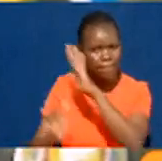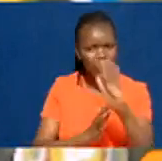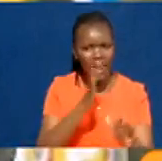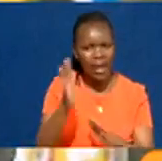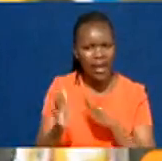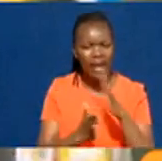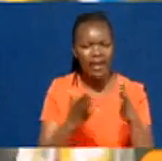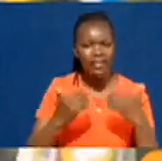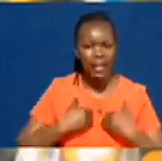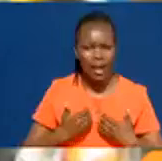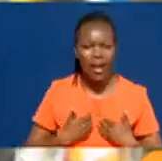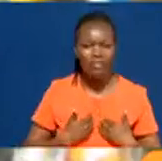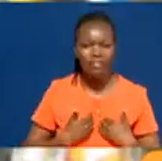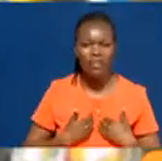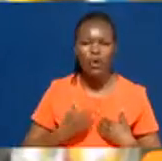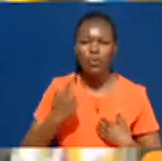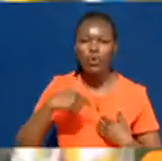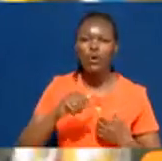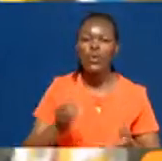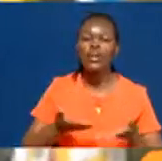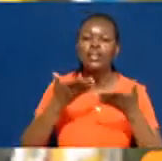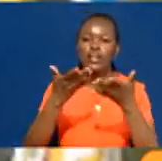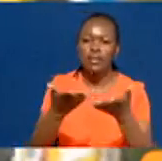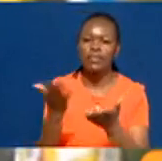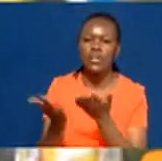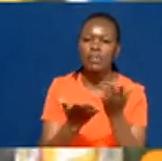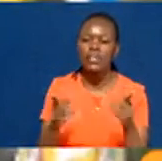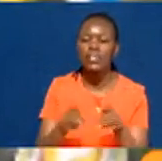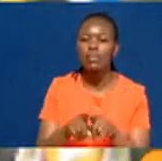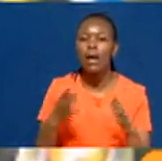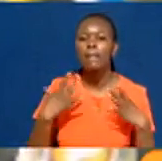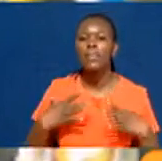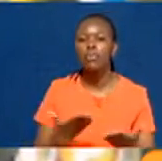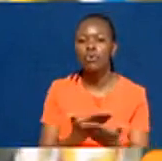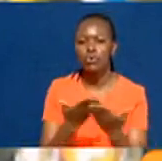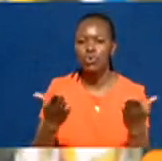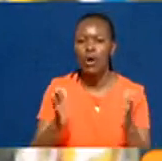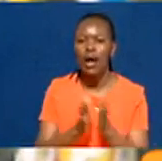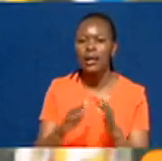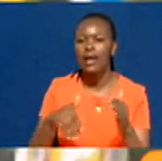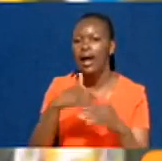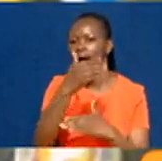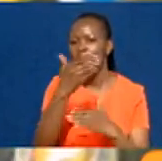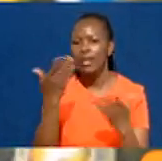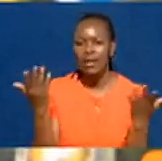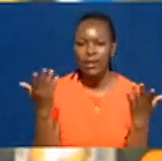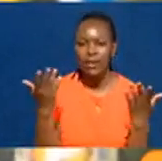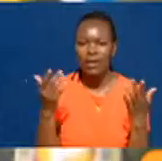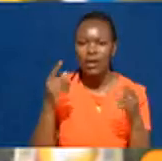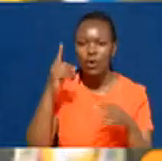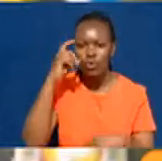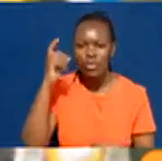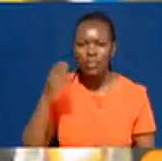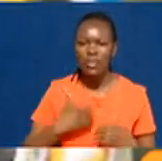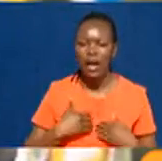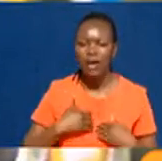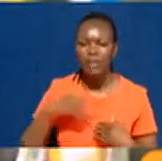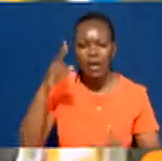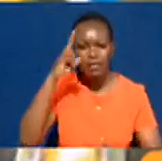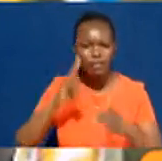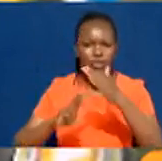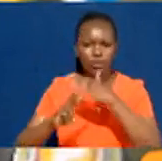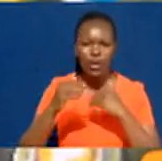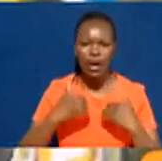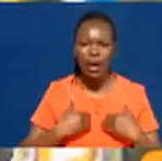commitment so that people like yourself and many more who have dreams and their dreams stagnated